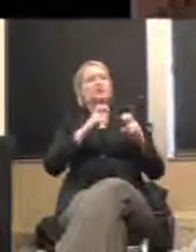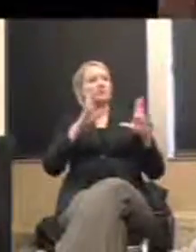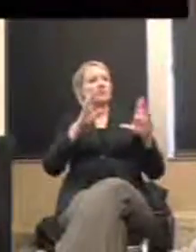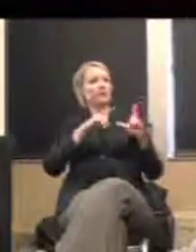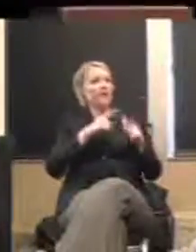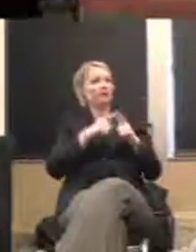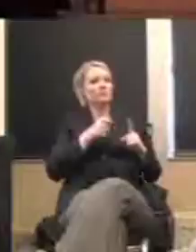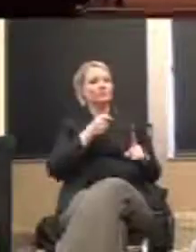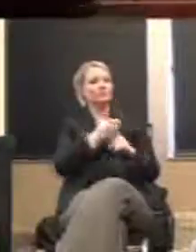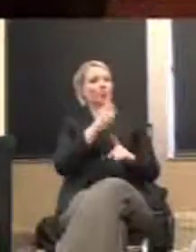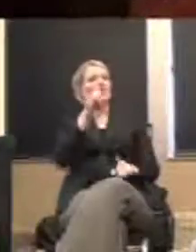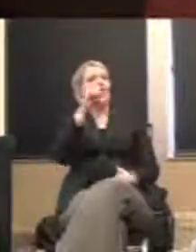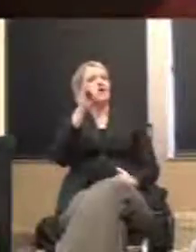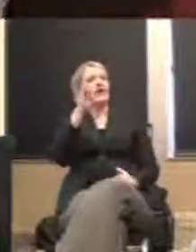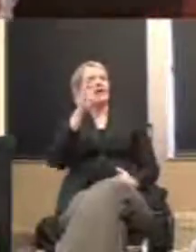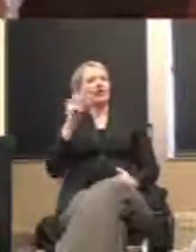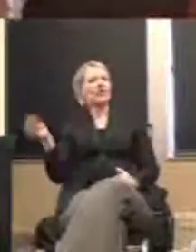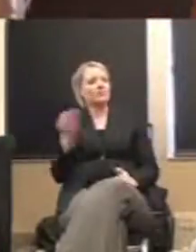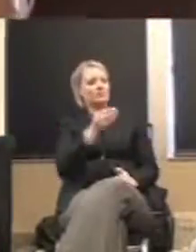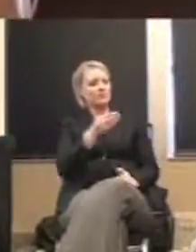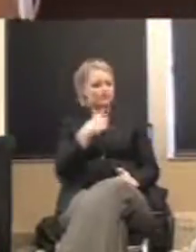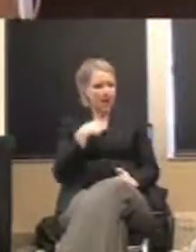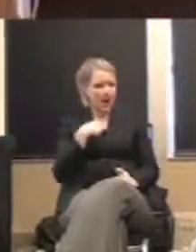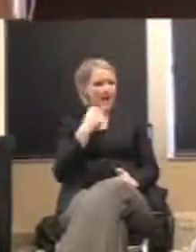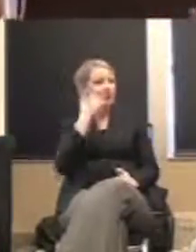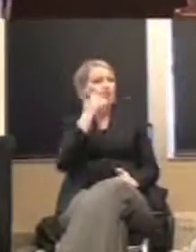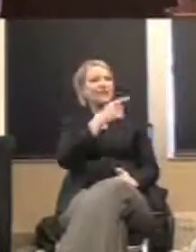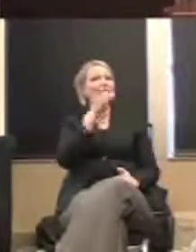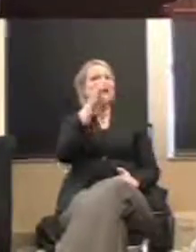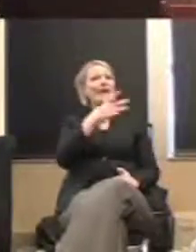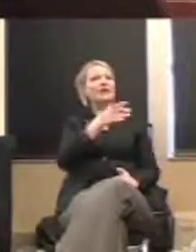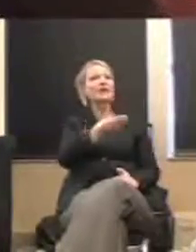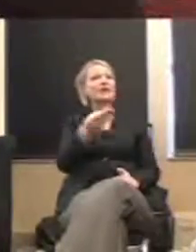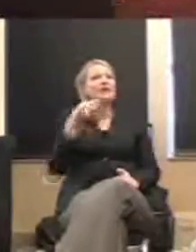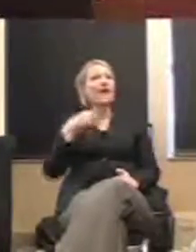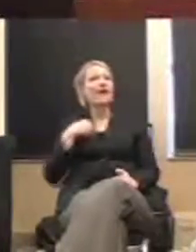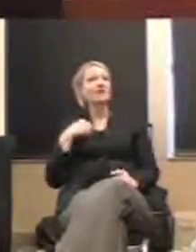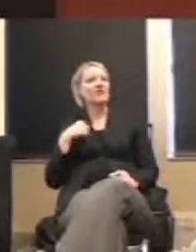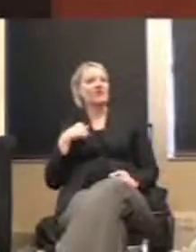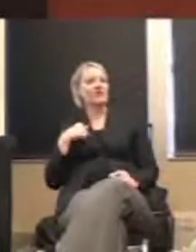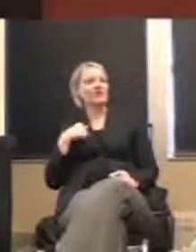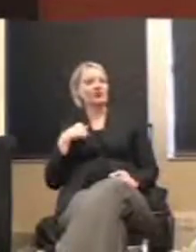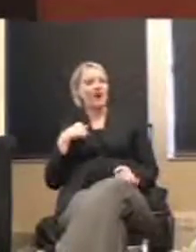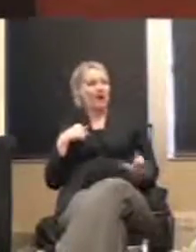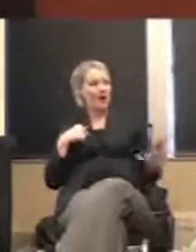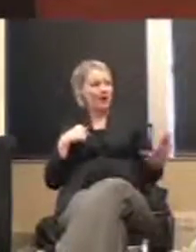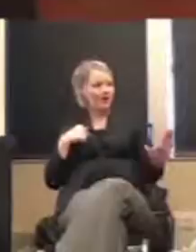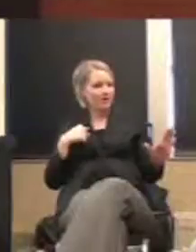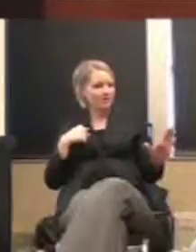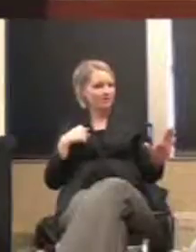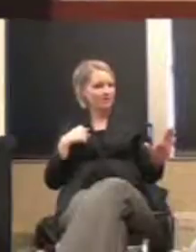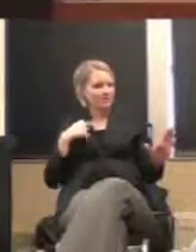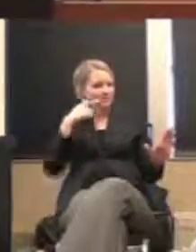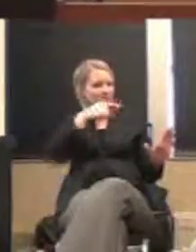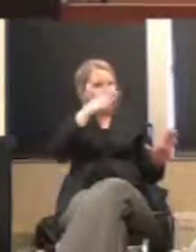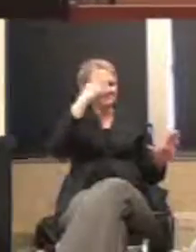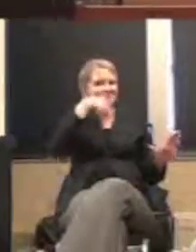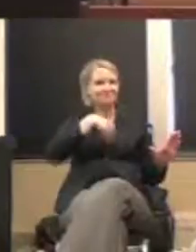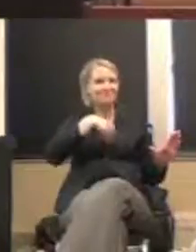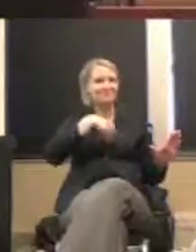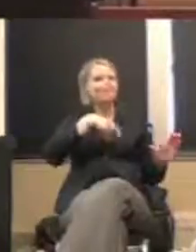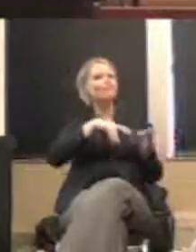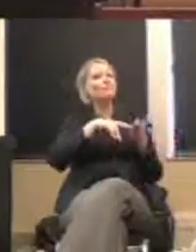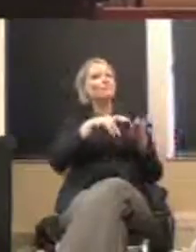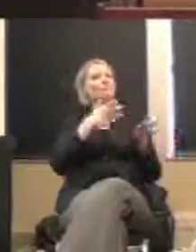an icon got out there that I knew he hated and he handed it to me. Kept choosing it. And I'm like, wait a minute. And maybe that's because